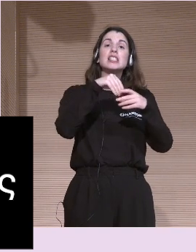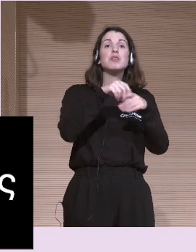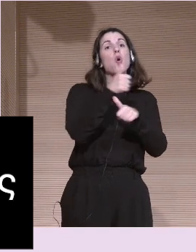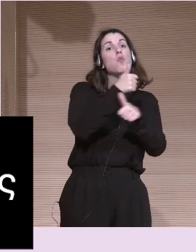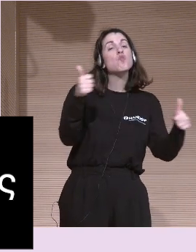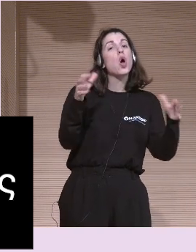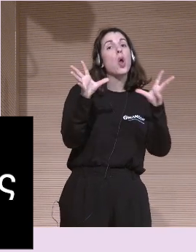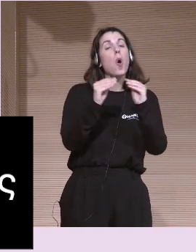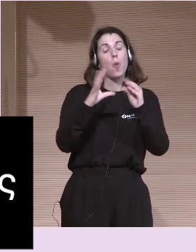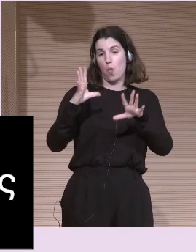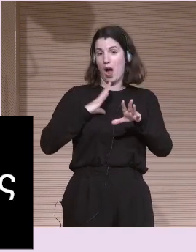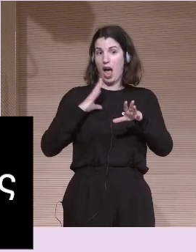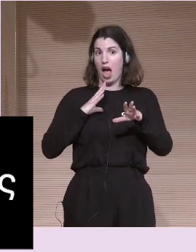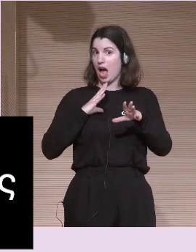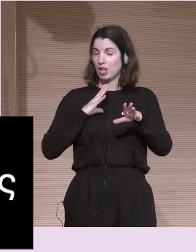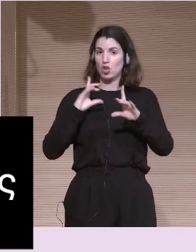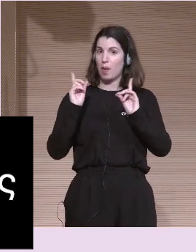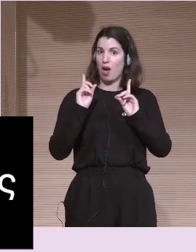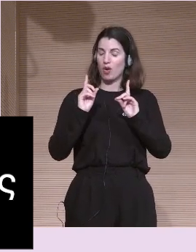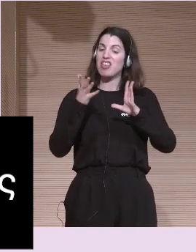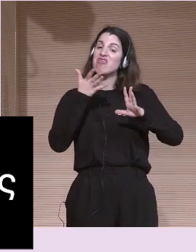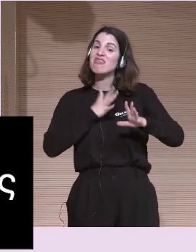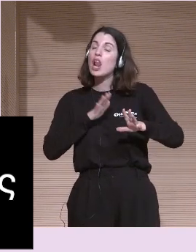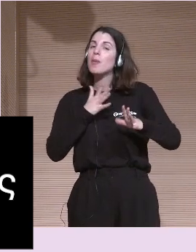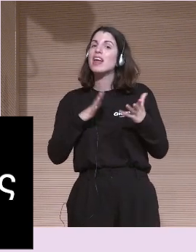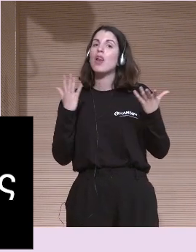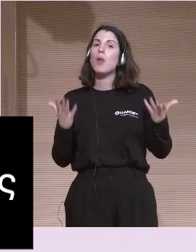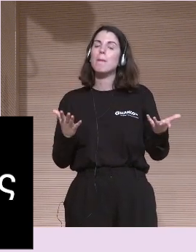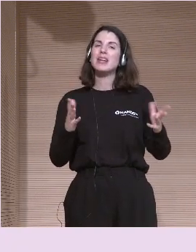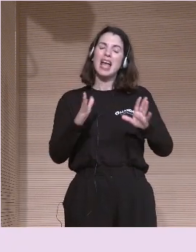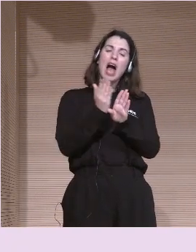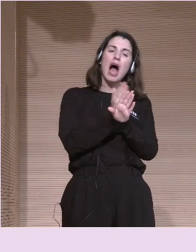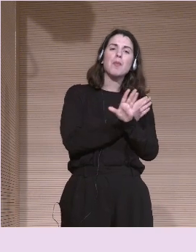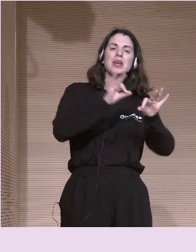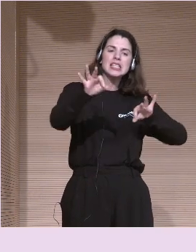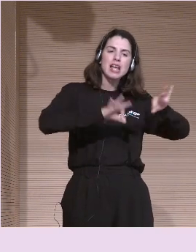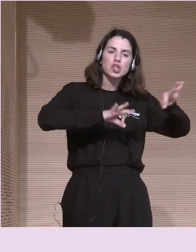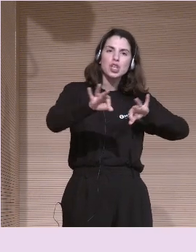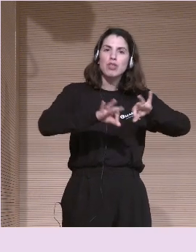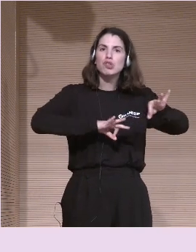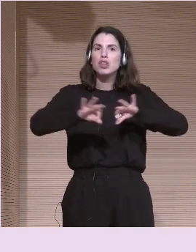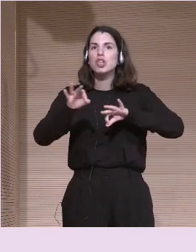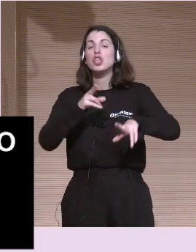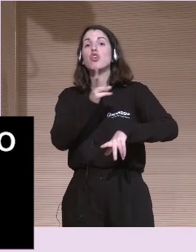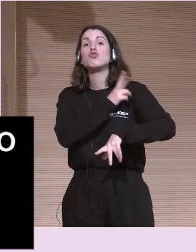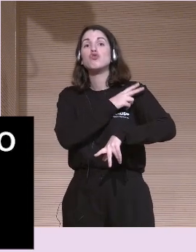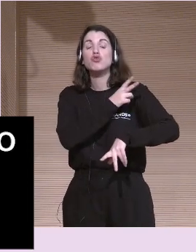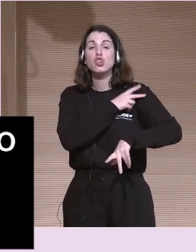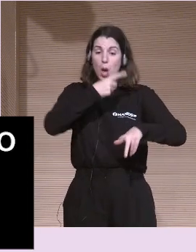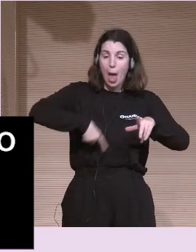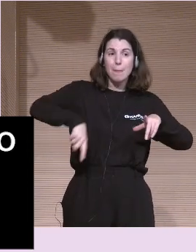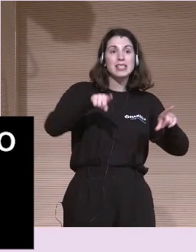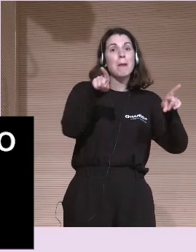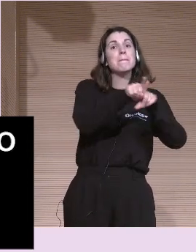actually fabricating and devising and designing the museum with people. So this is someone called Angela Hoy. She's an author.